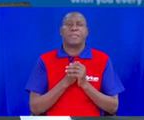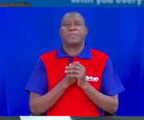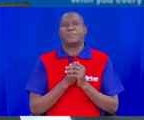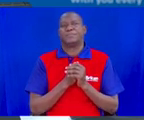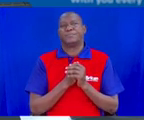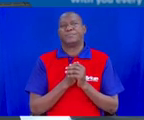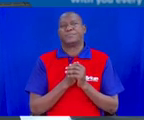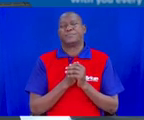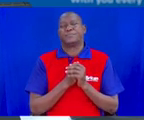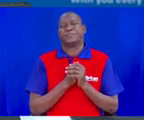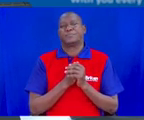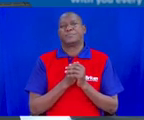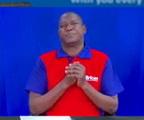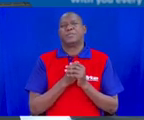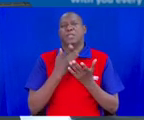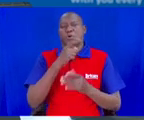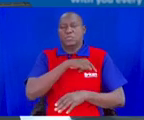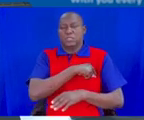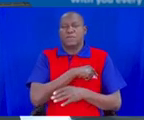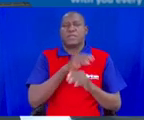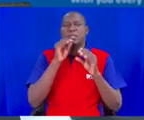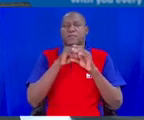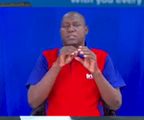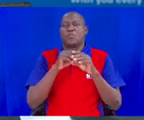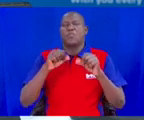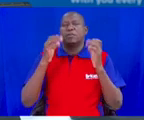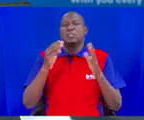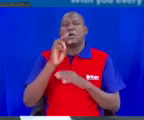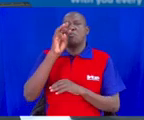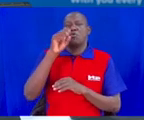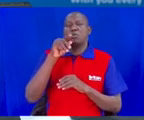Julius to our Chief Investment Officer, Mr. James Mose.